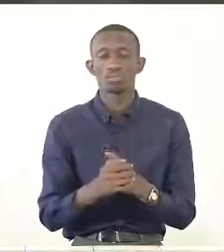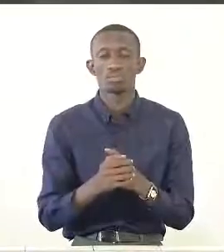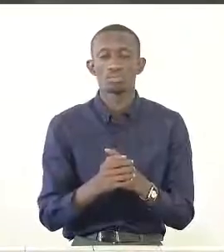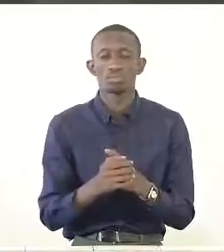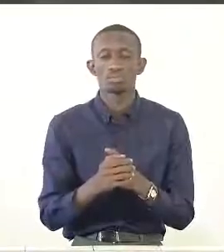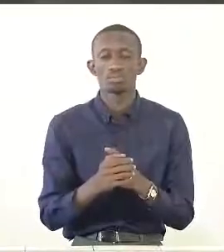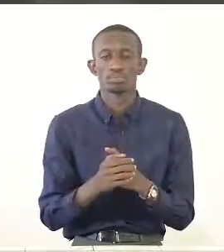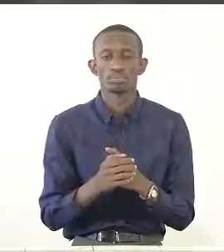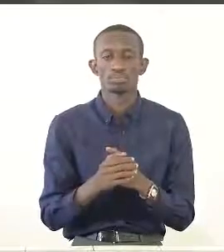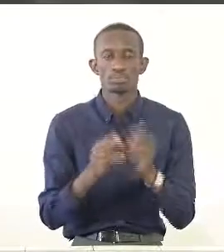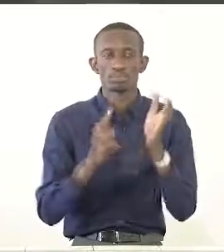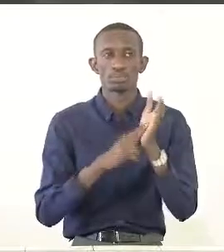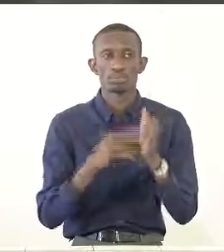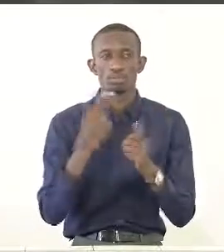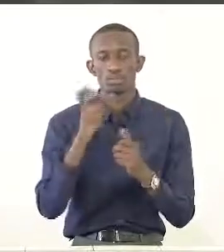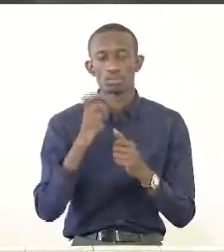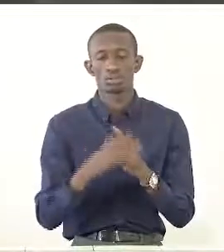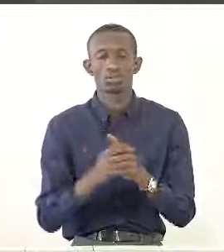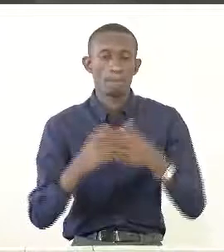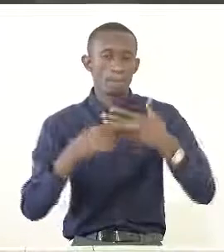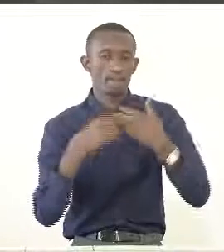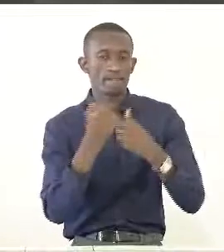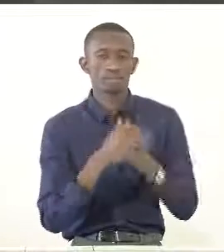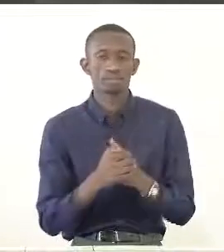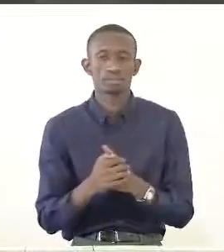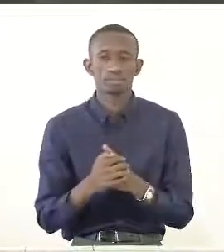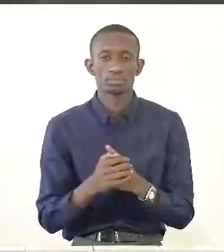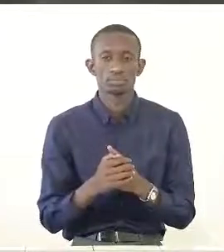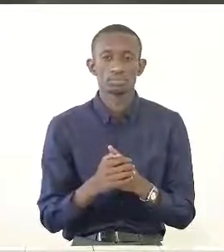c. I'm done with this first